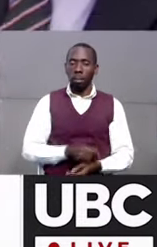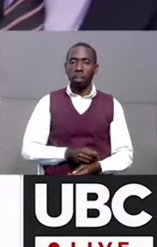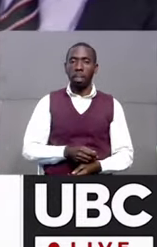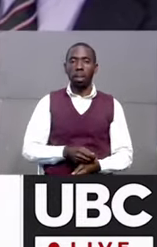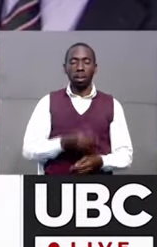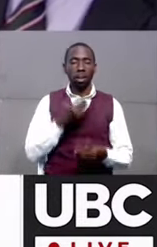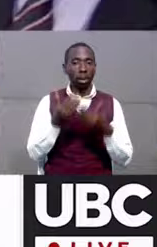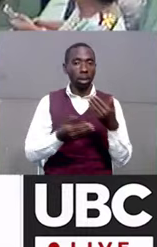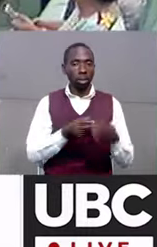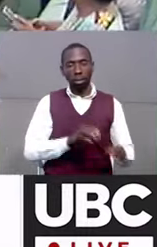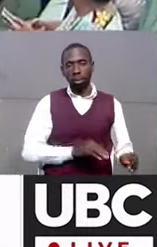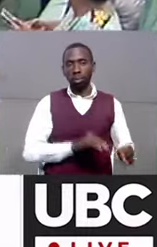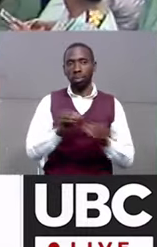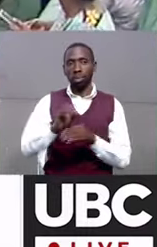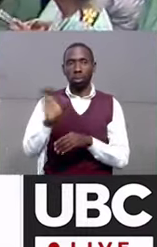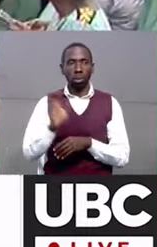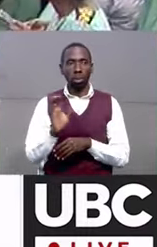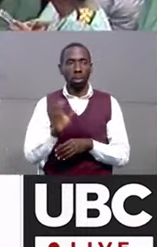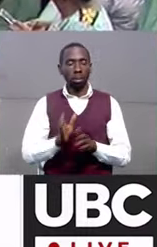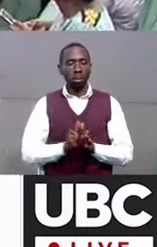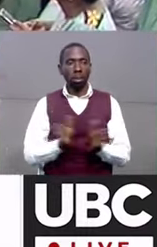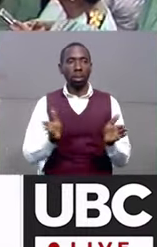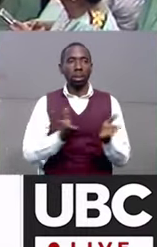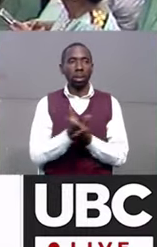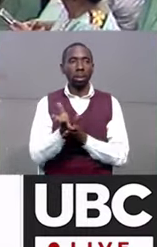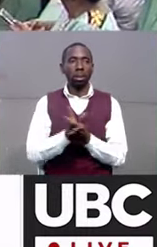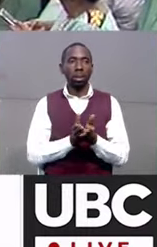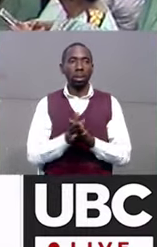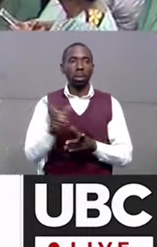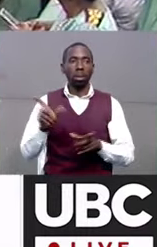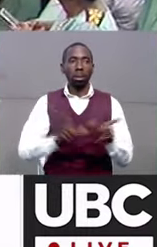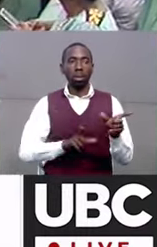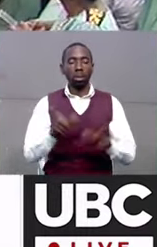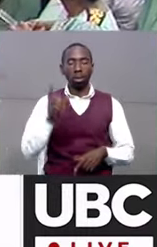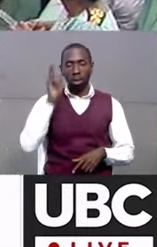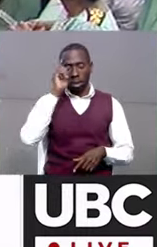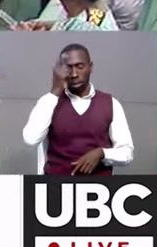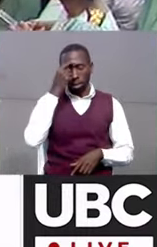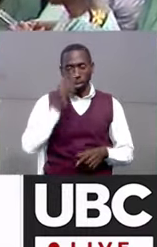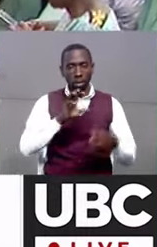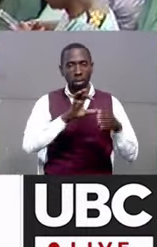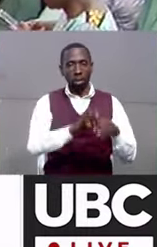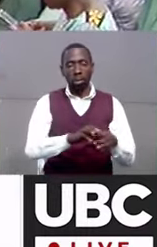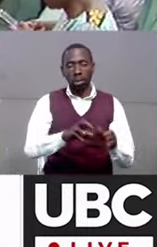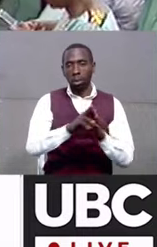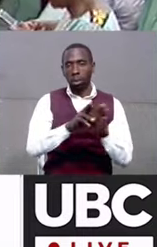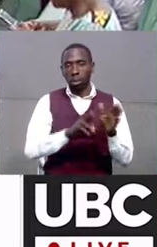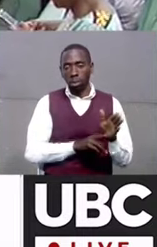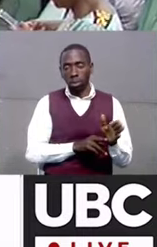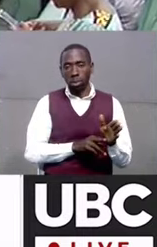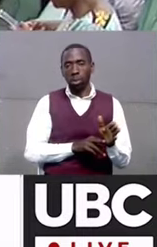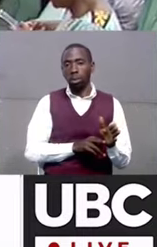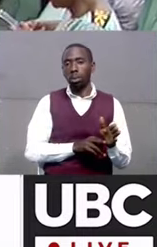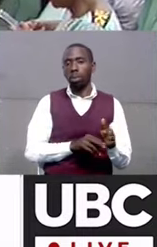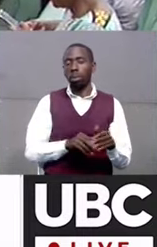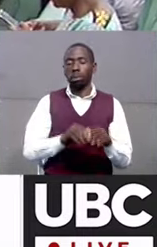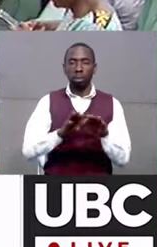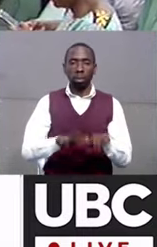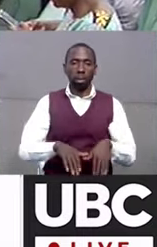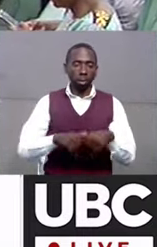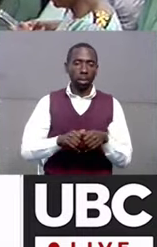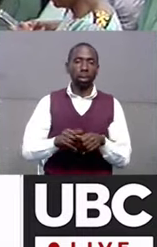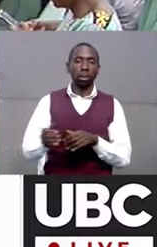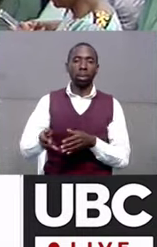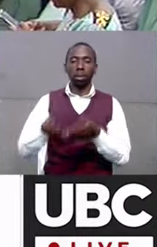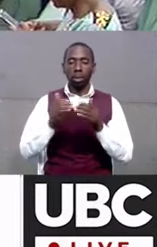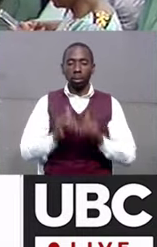the Committee of Public Service and Local Government, pursuant to the rules. The Uganda